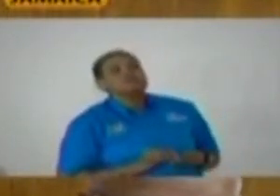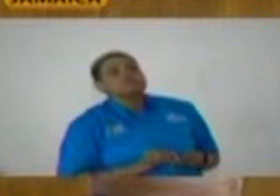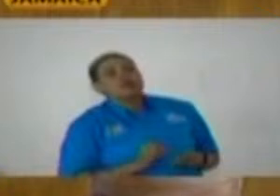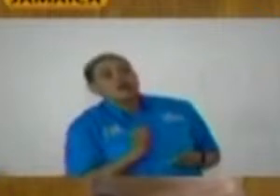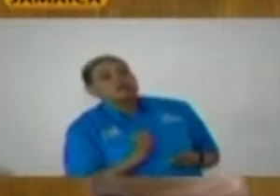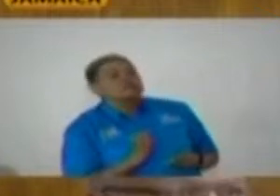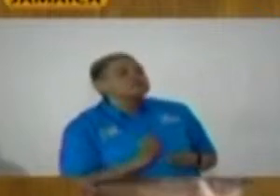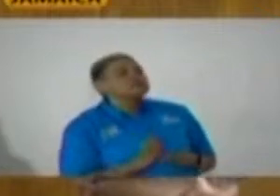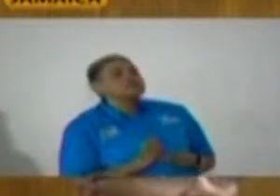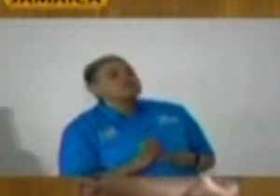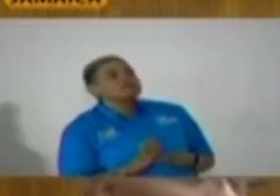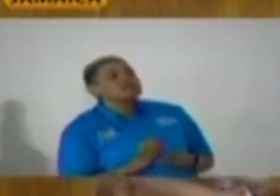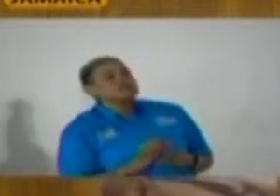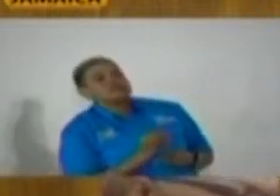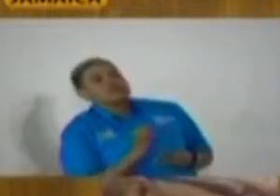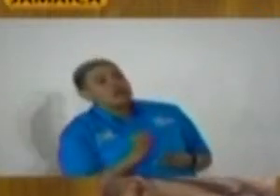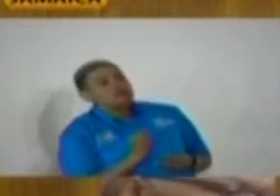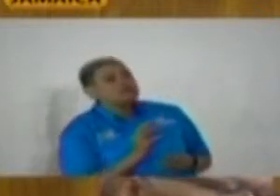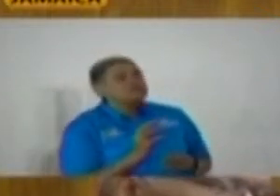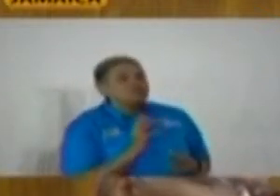basis.